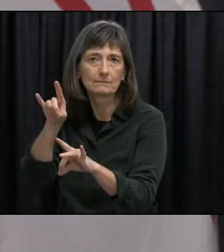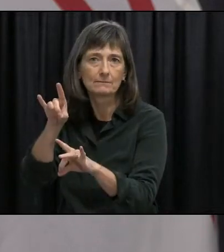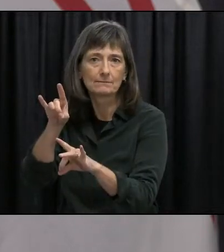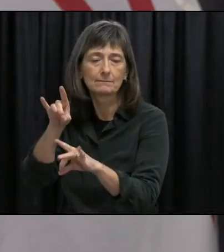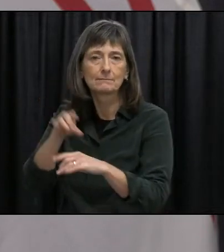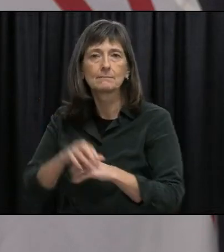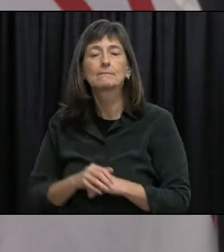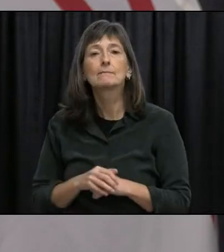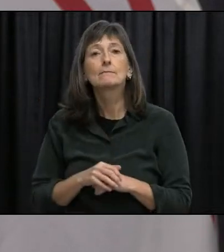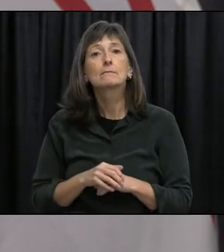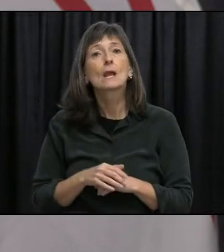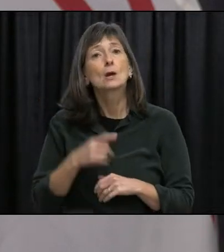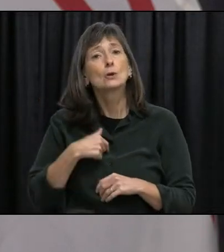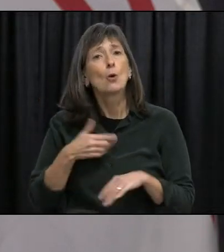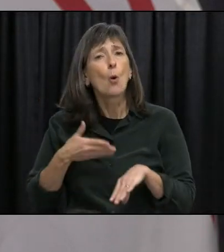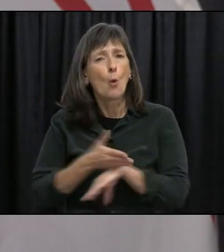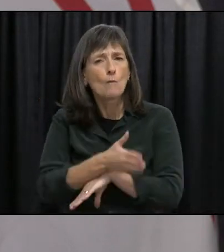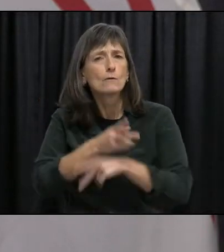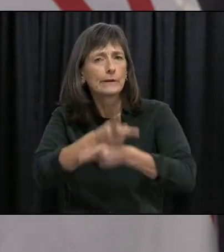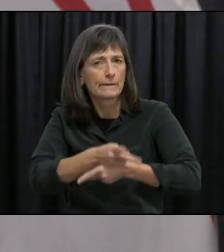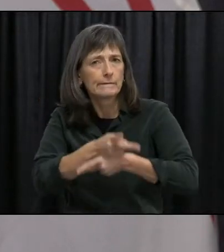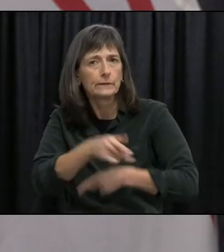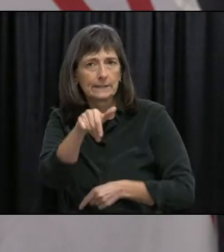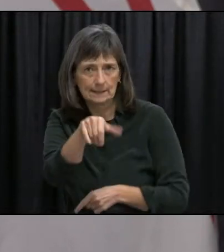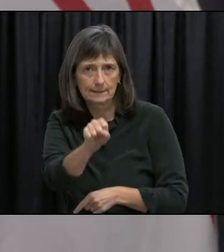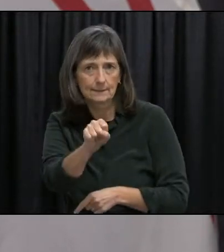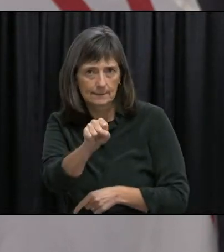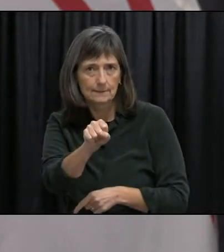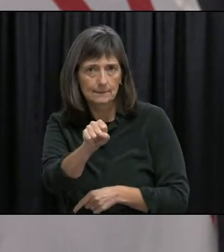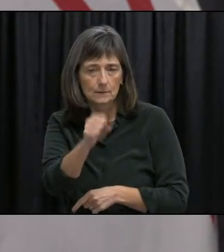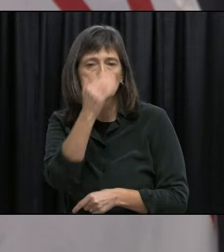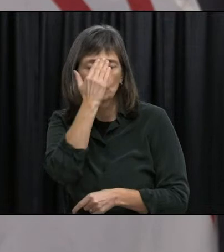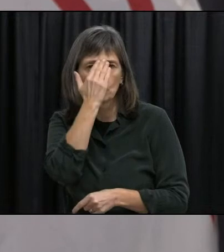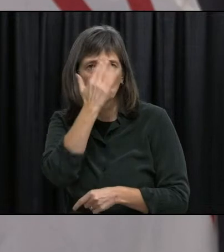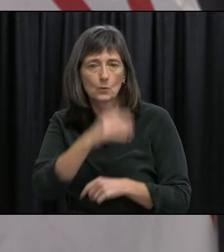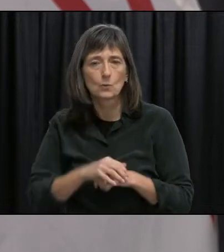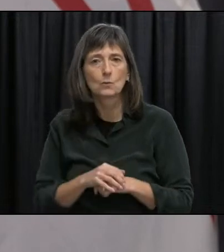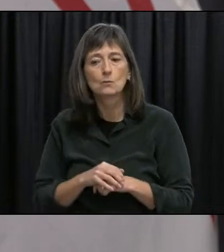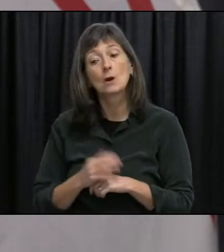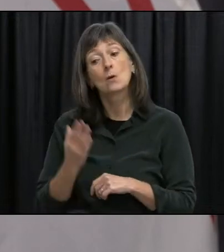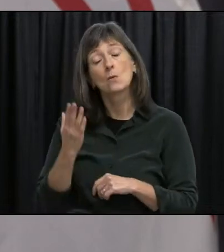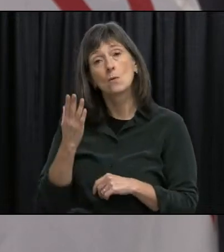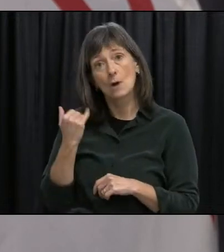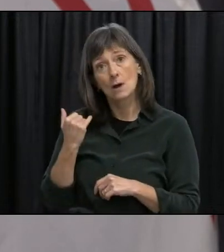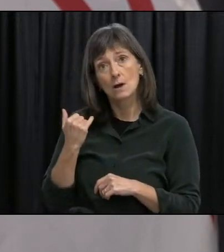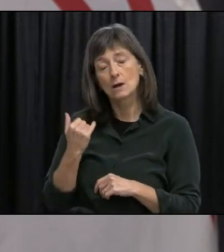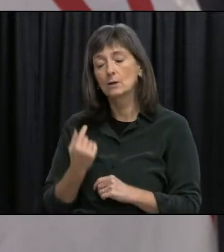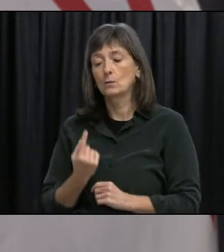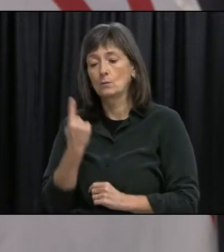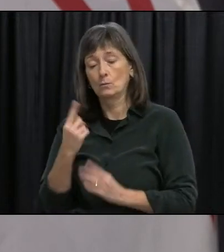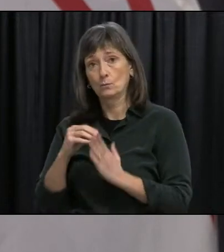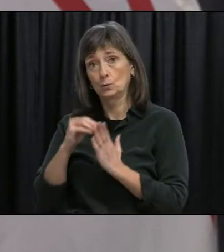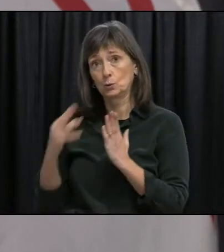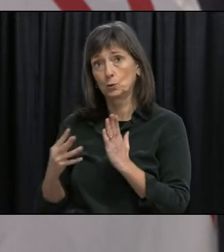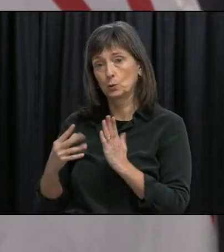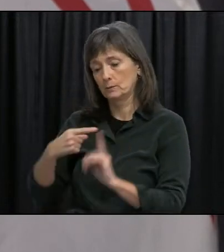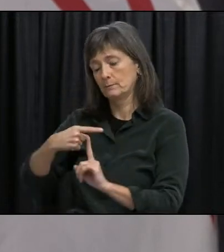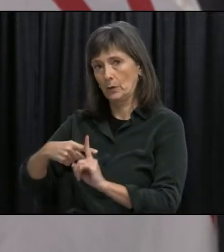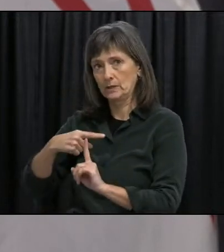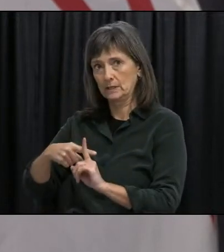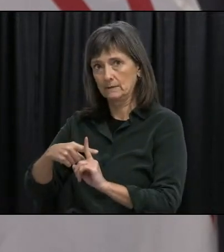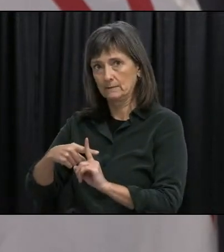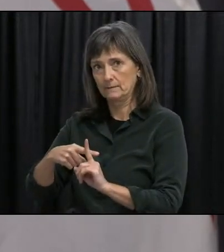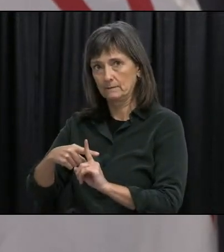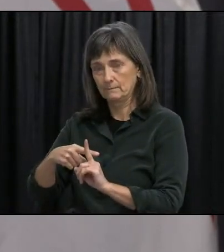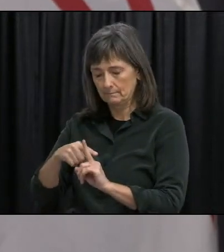using an abundance of caution. This is the result of a positive test from a student at this school,